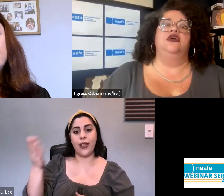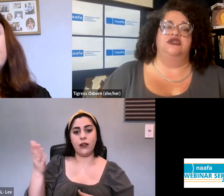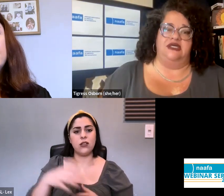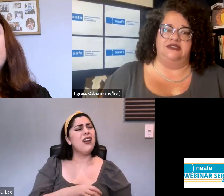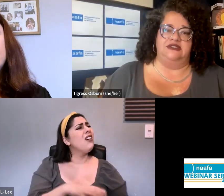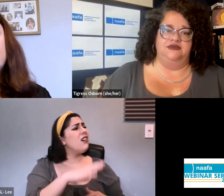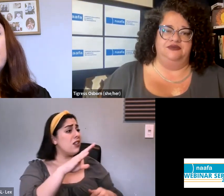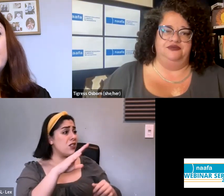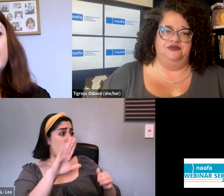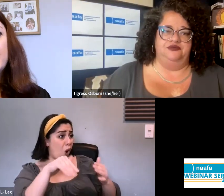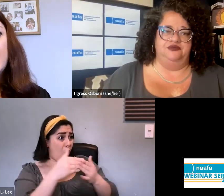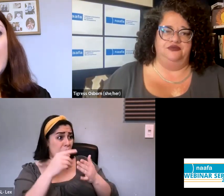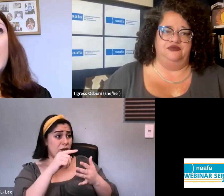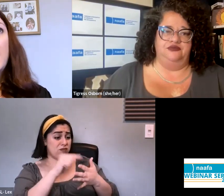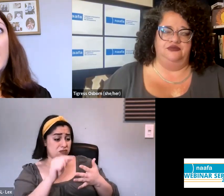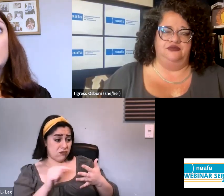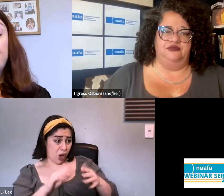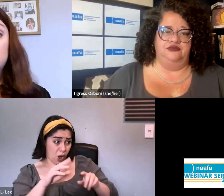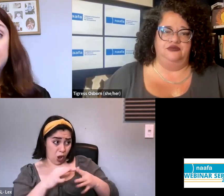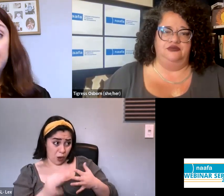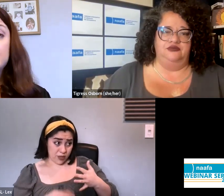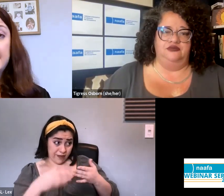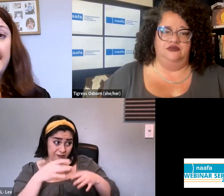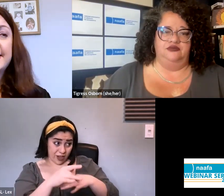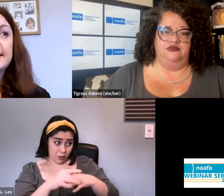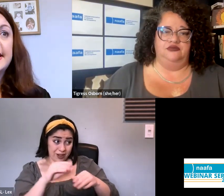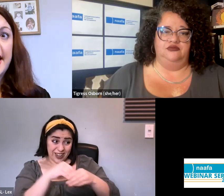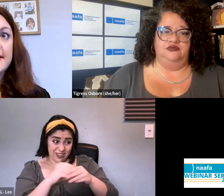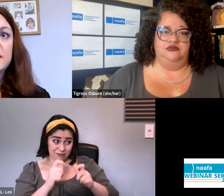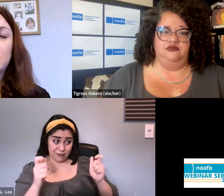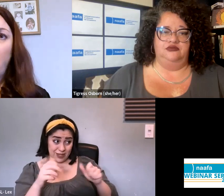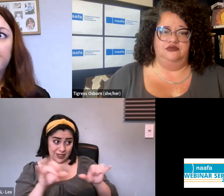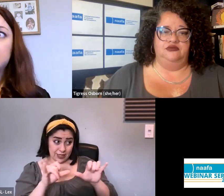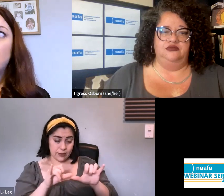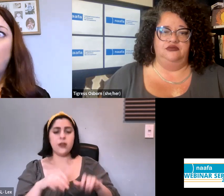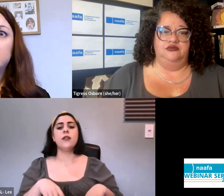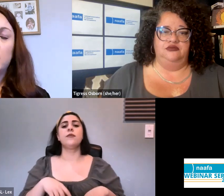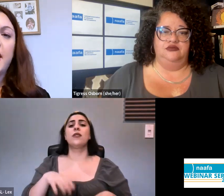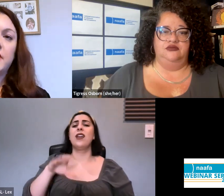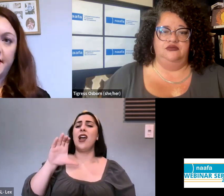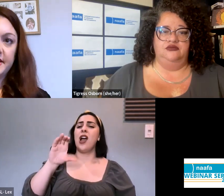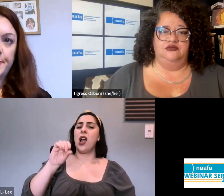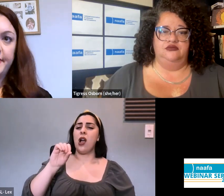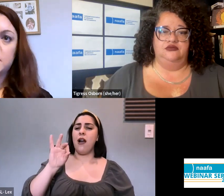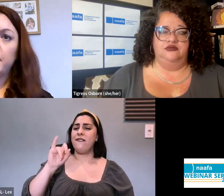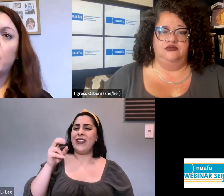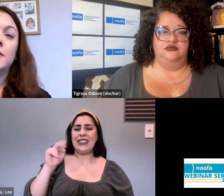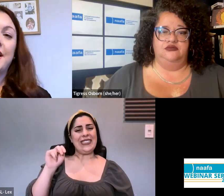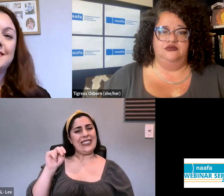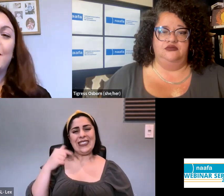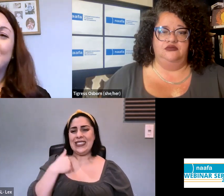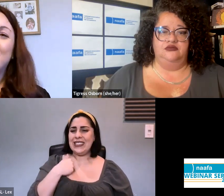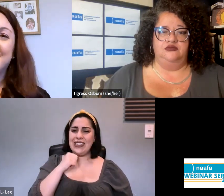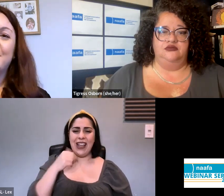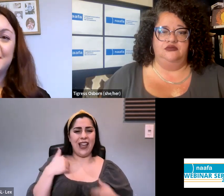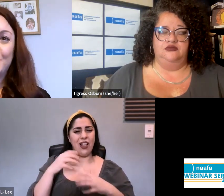available in larger sizes? Cremation containers and caskets, yes. Coffins, I don't have a lot of experience with, only